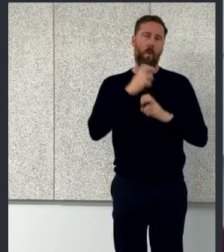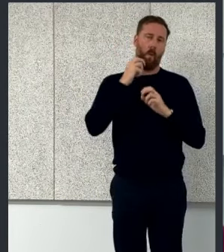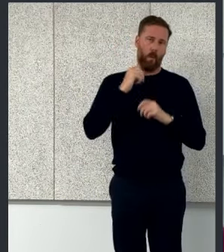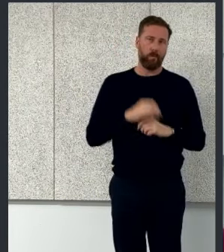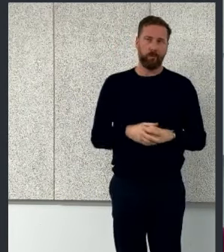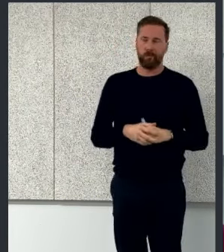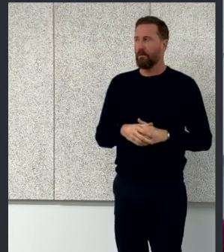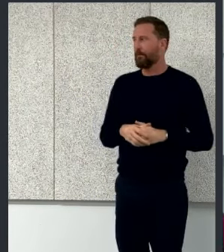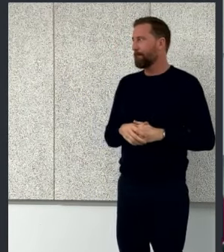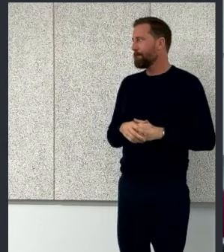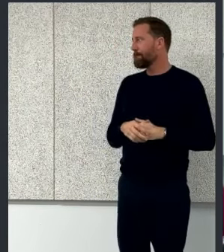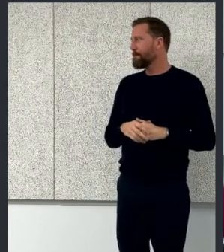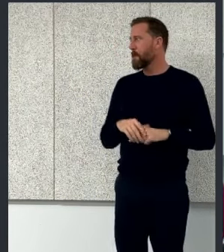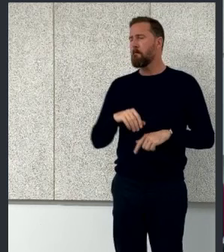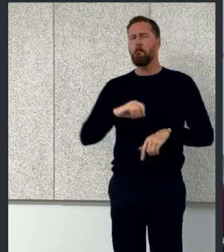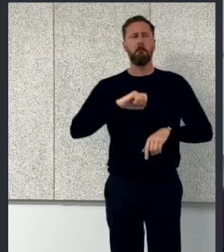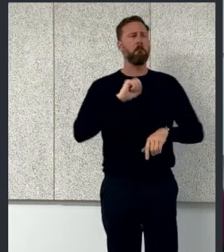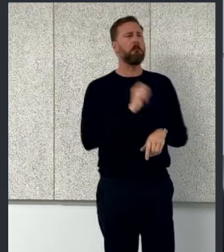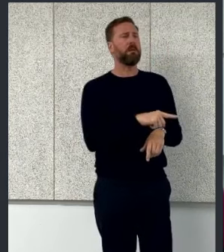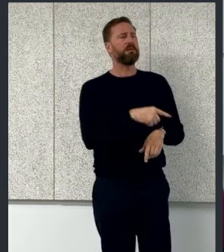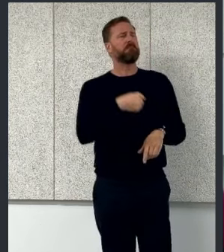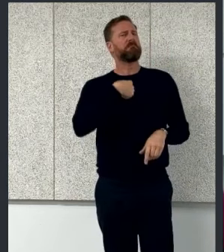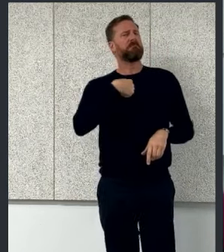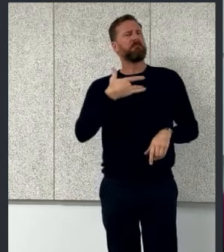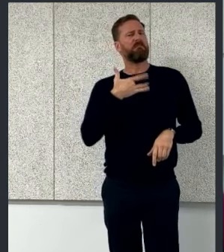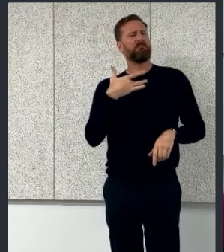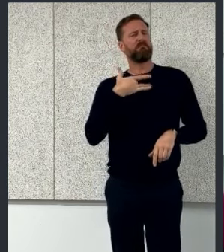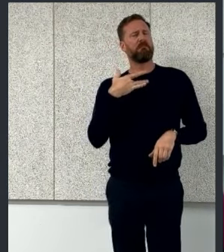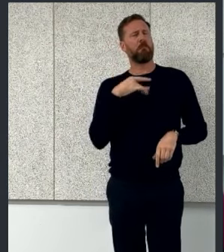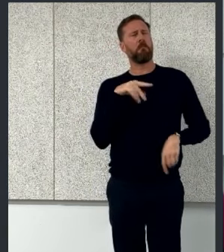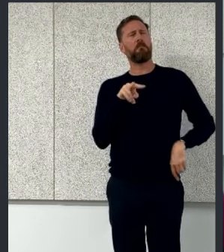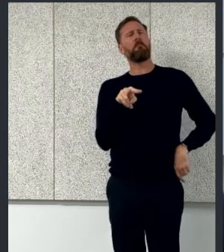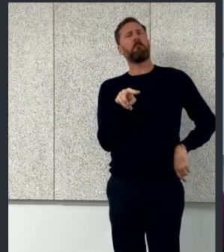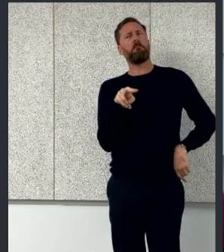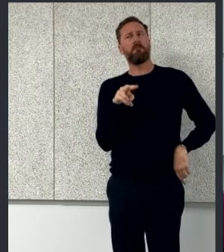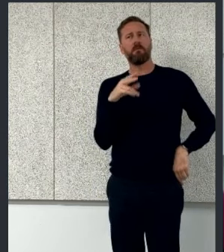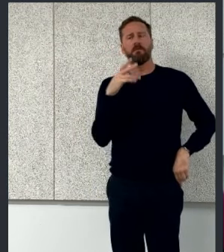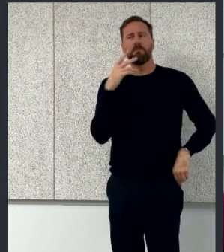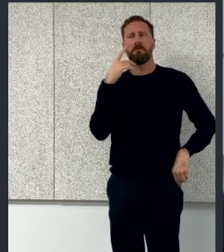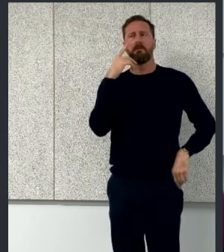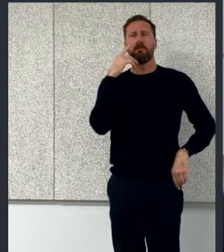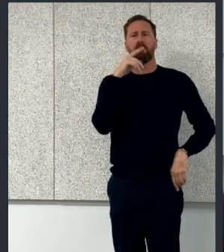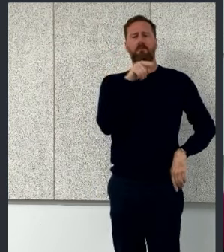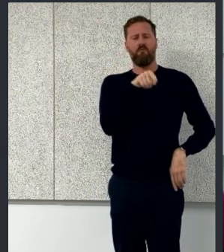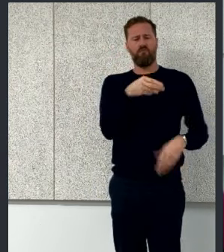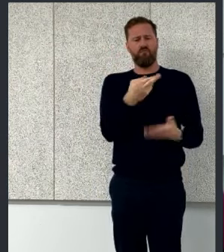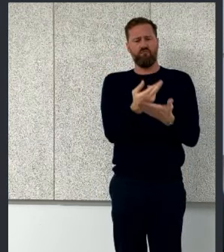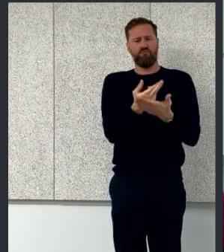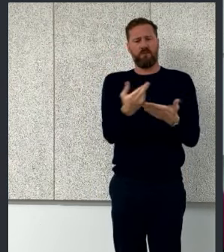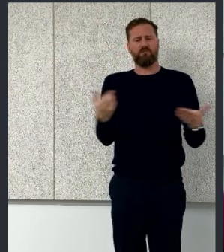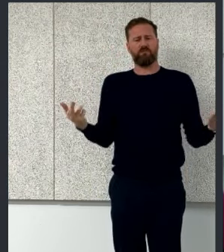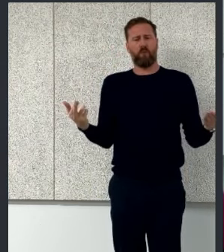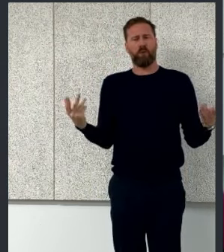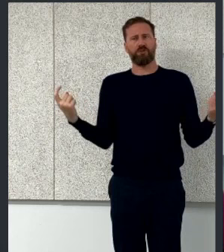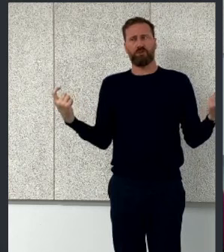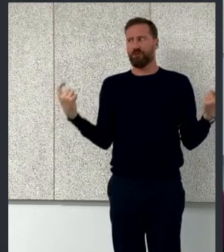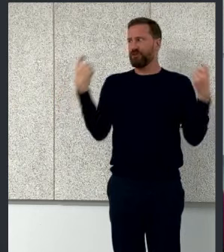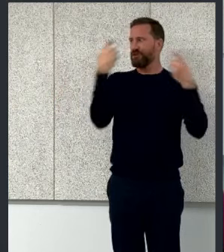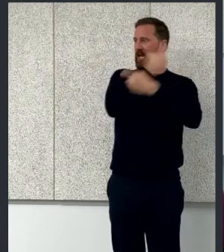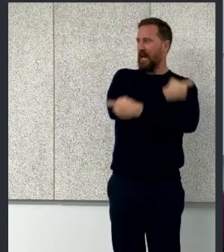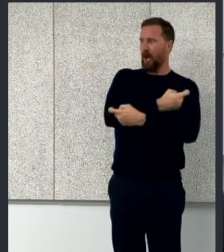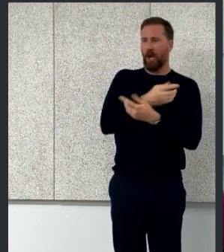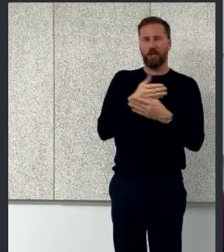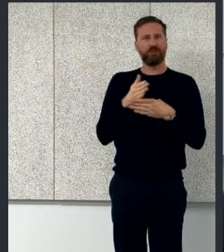It also strikes me that, you know, when we think about resource sharing